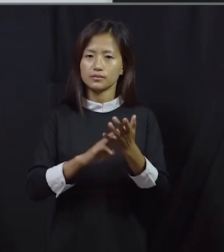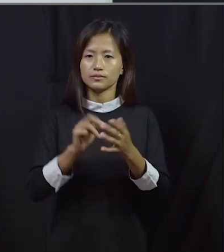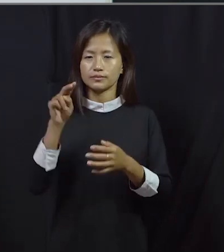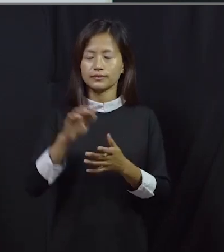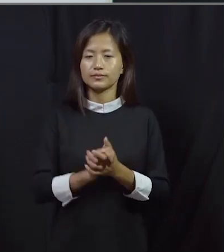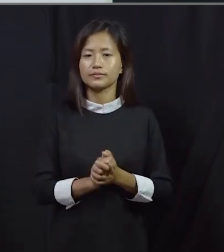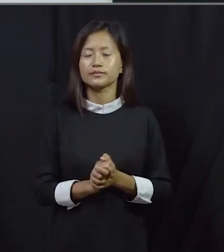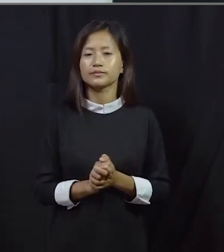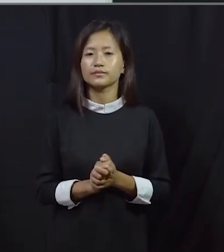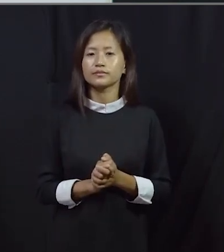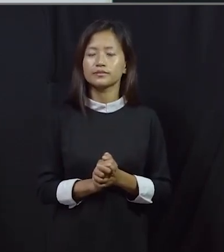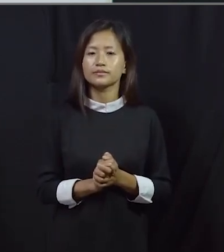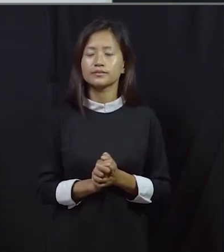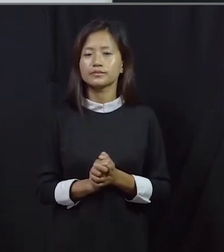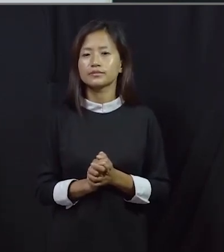unit. Okay.